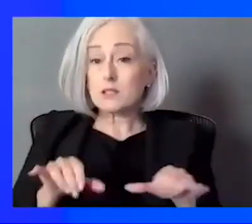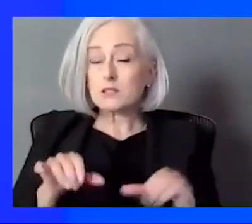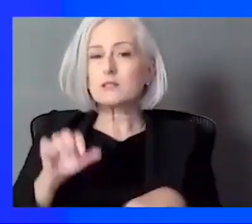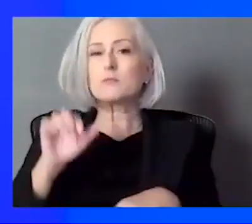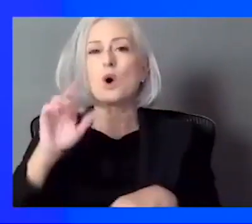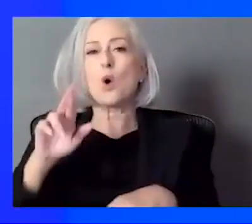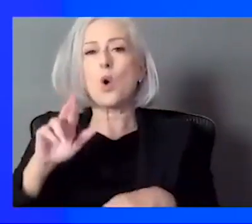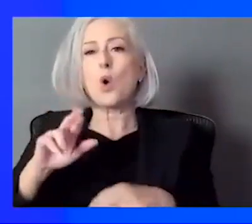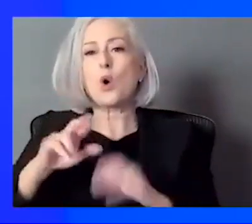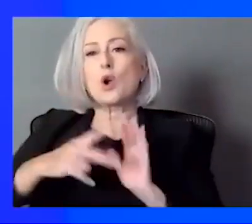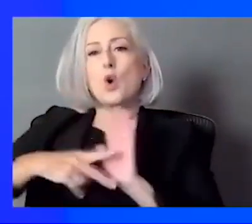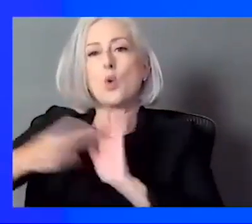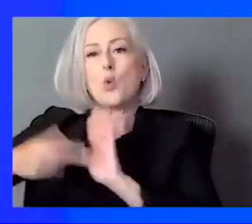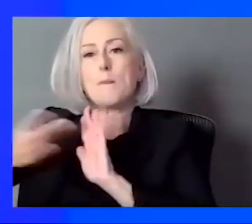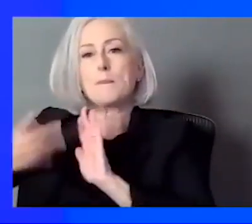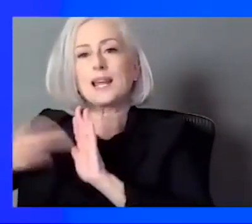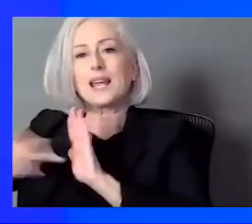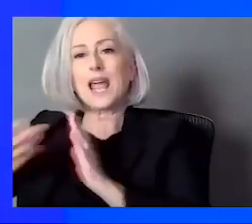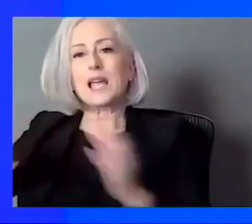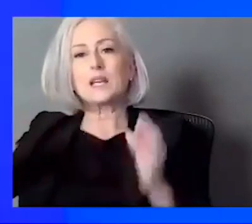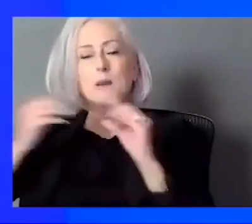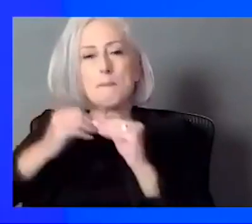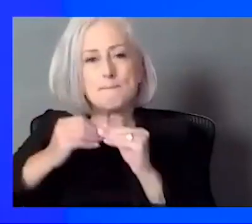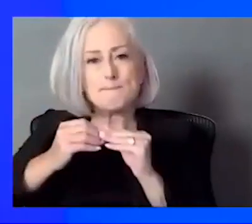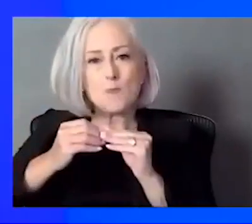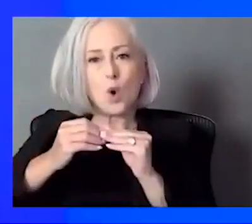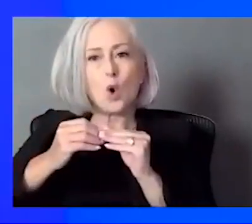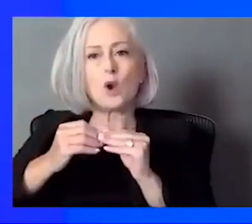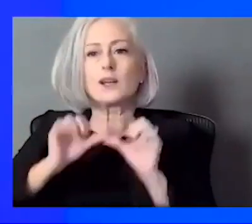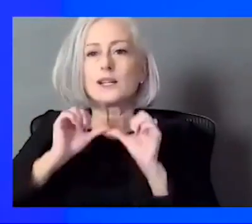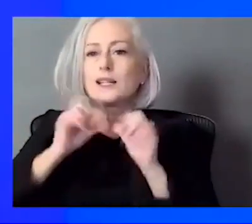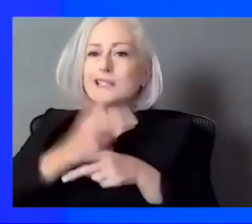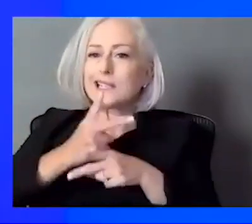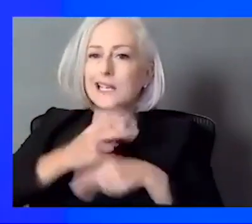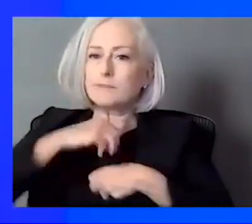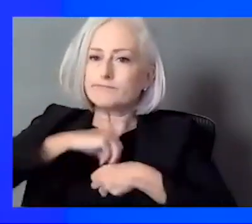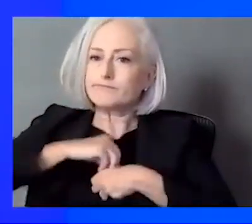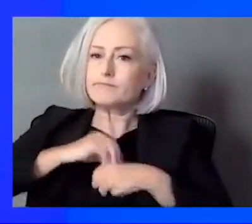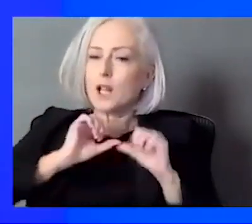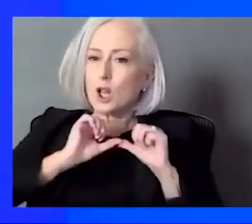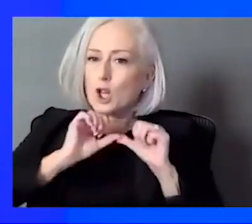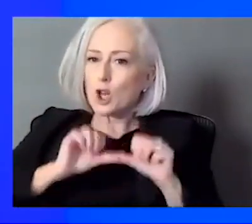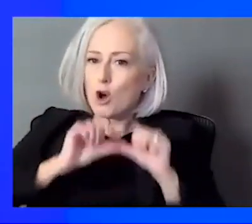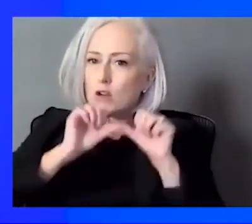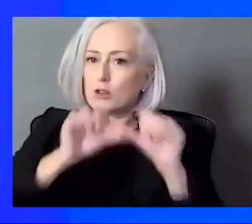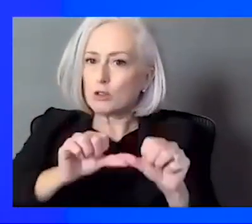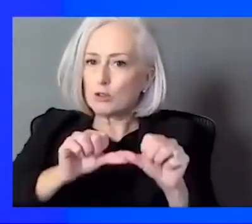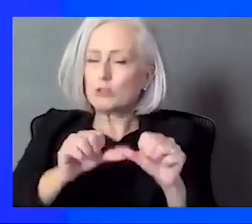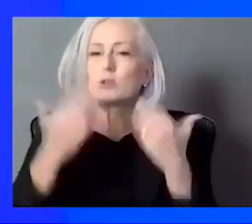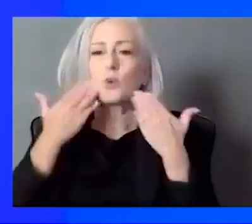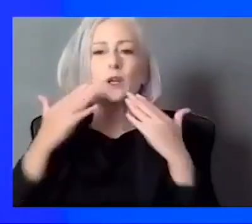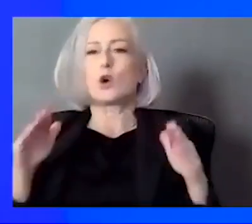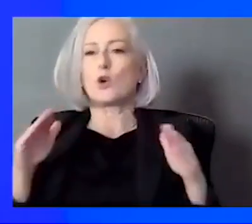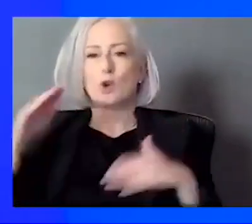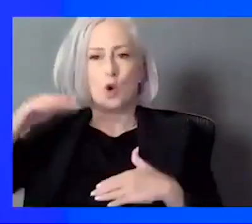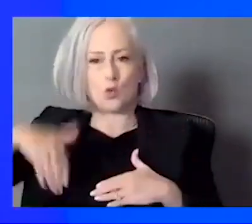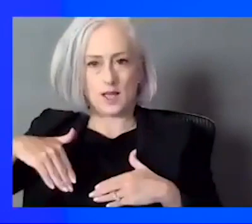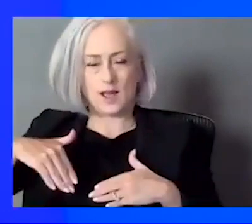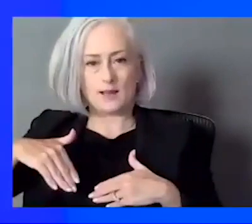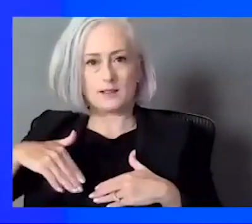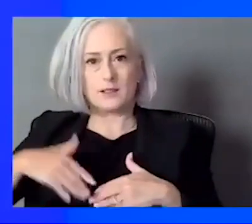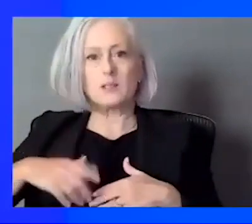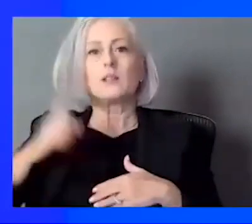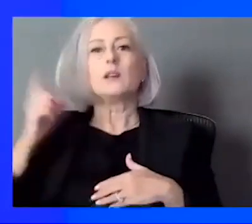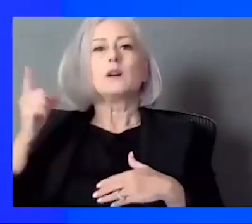longer? Do you replicate it more? We still don't fully know that information. Certainly, you know, just walking through a cloud or being